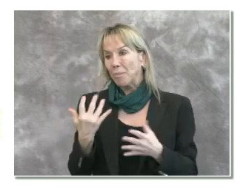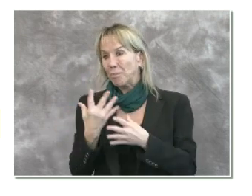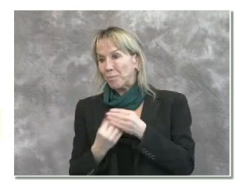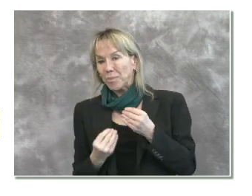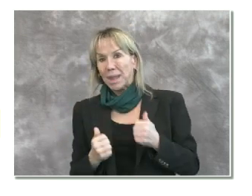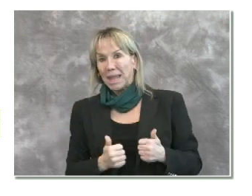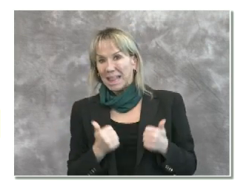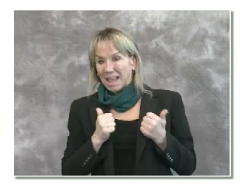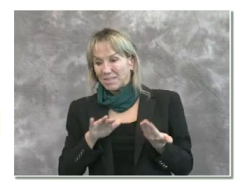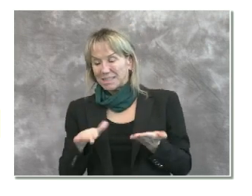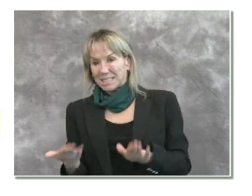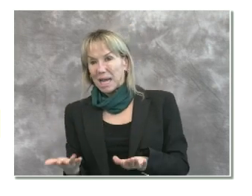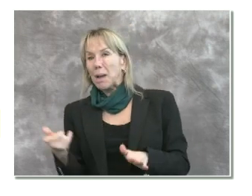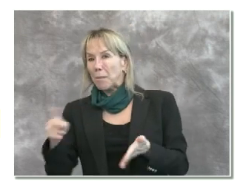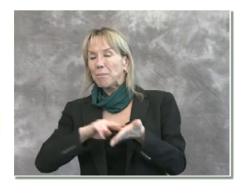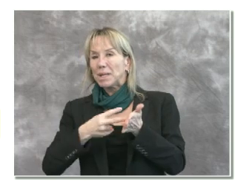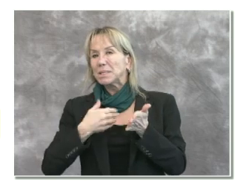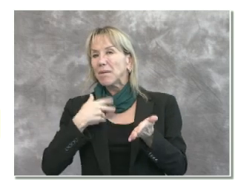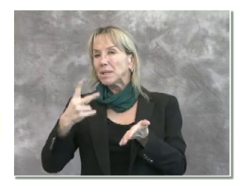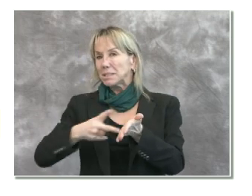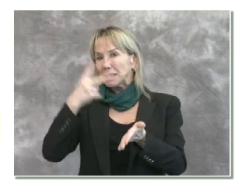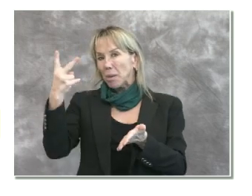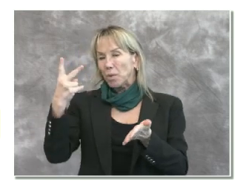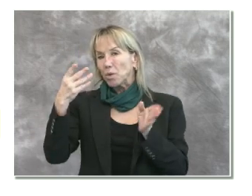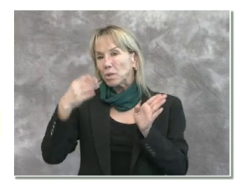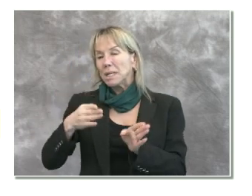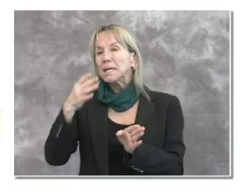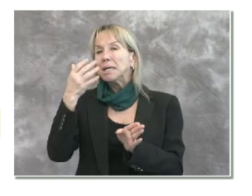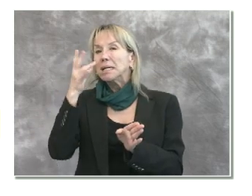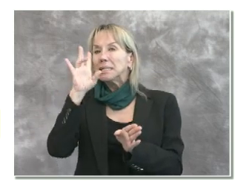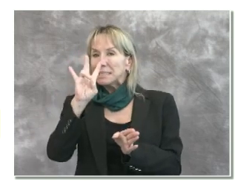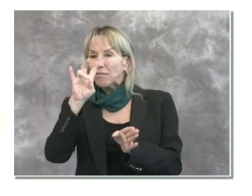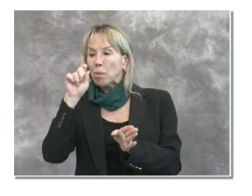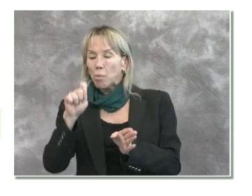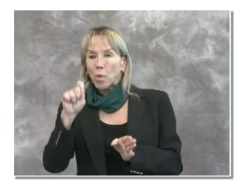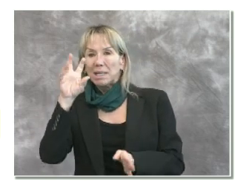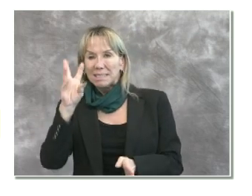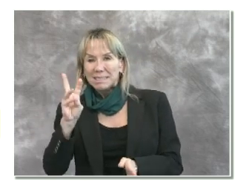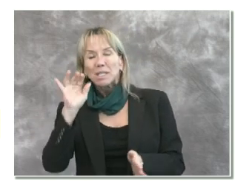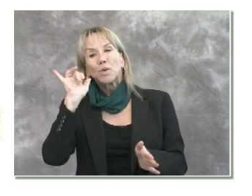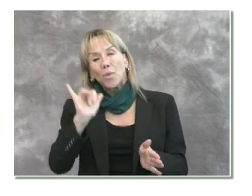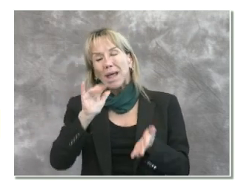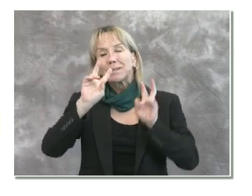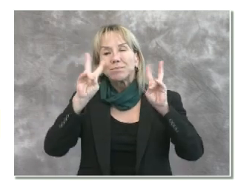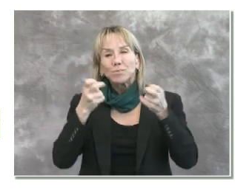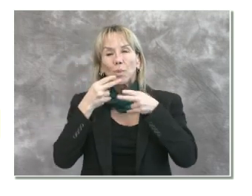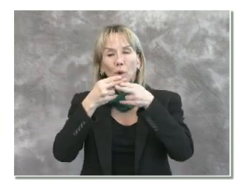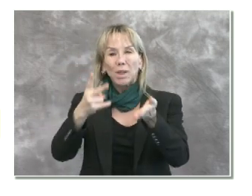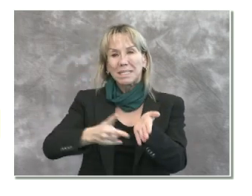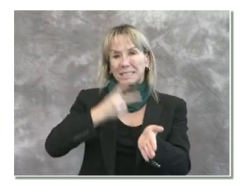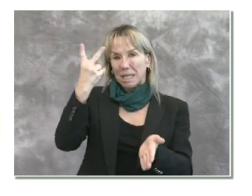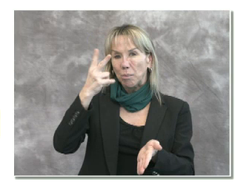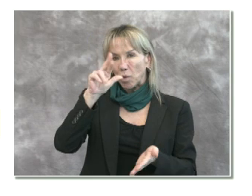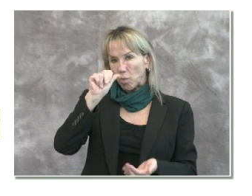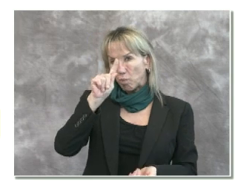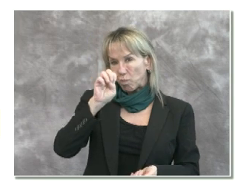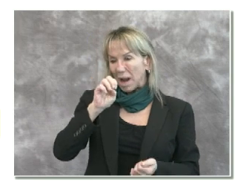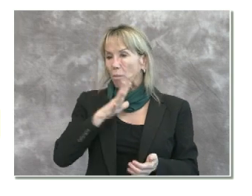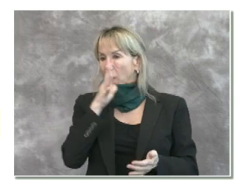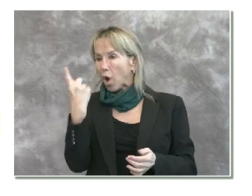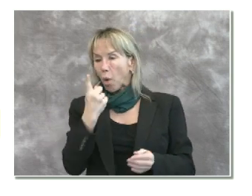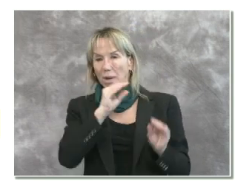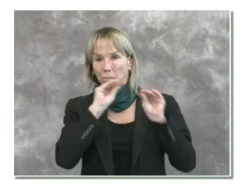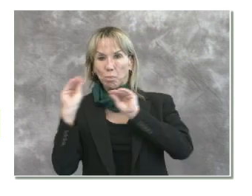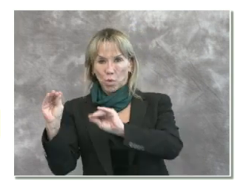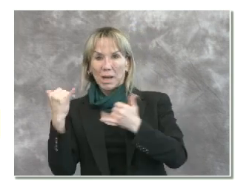which represents a doubling rate of 7.6. And again, we will add those doubling rates in parentheses beside each of those numbers on